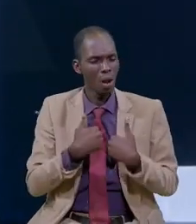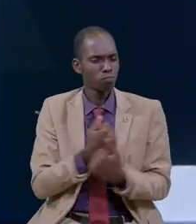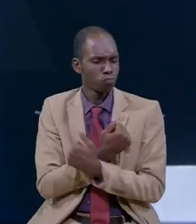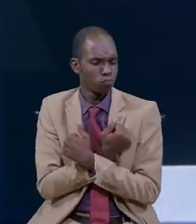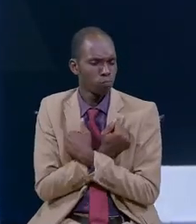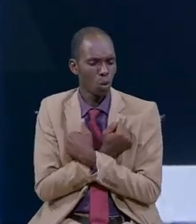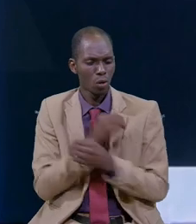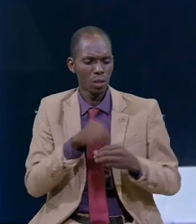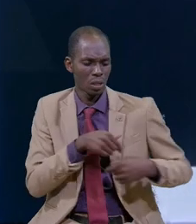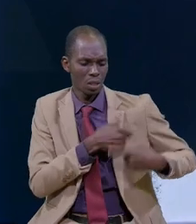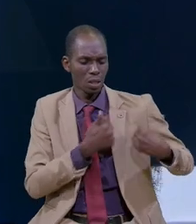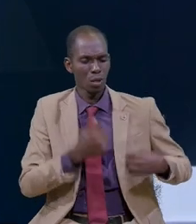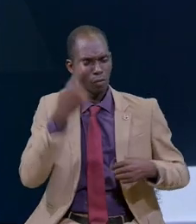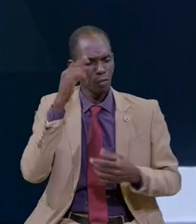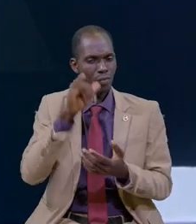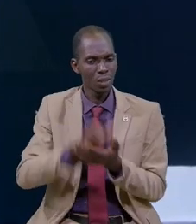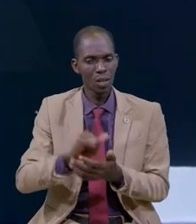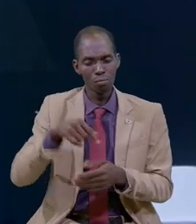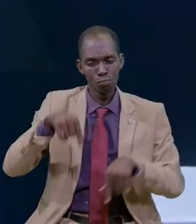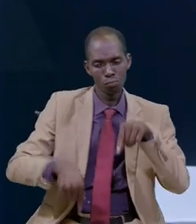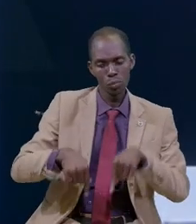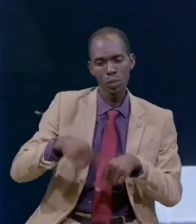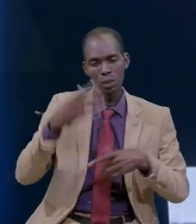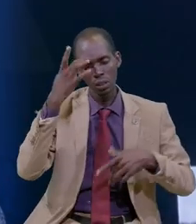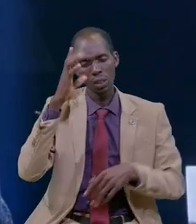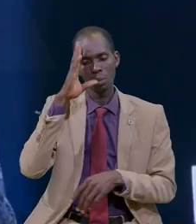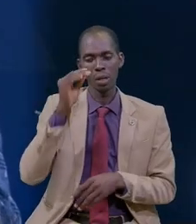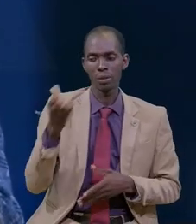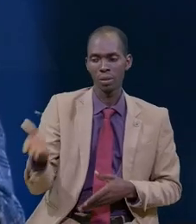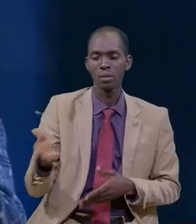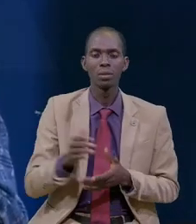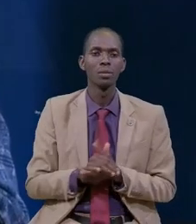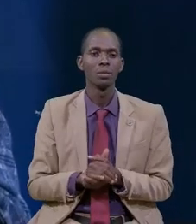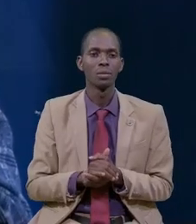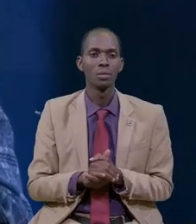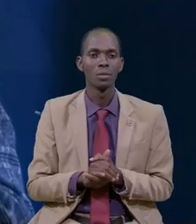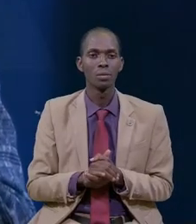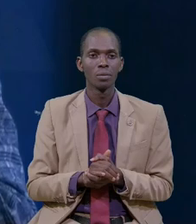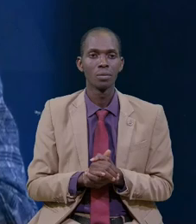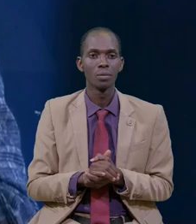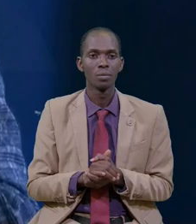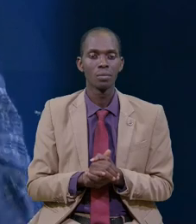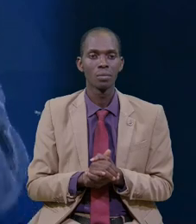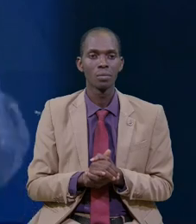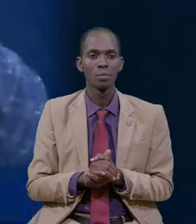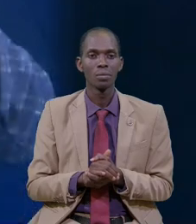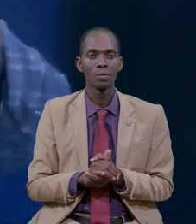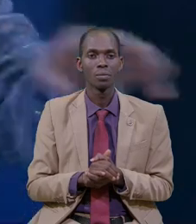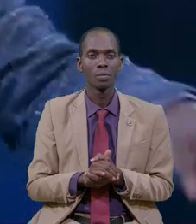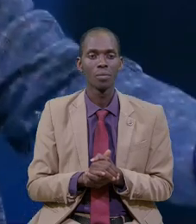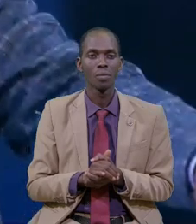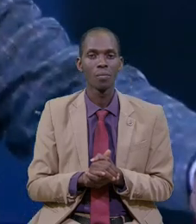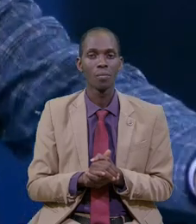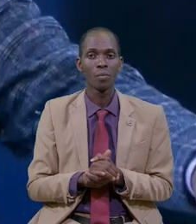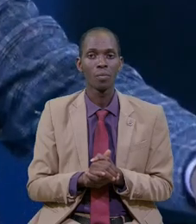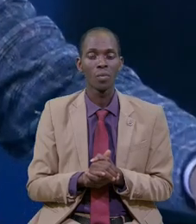for that man. Vous voyez ces quatre amis qui ont porté cet homme, ils avaient de l'amour pour lui dans leur cœur. Did Jesus say